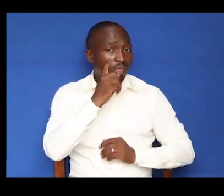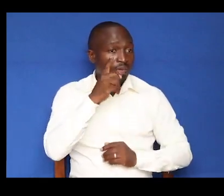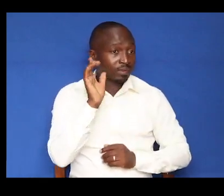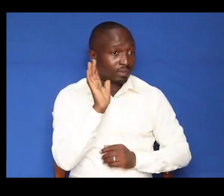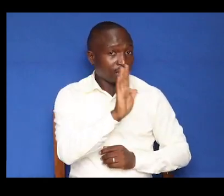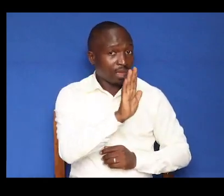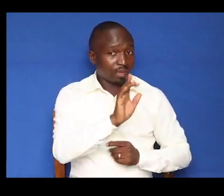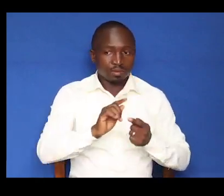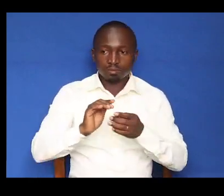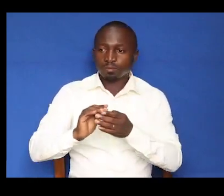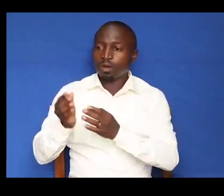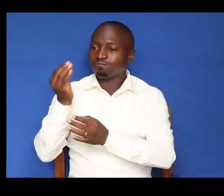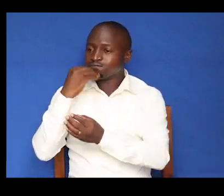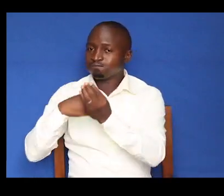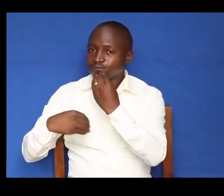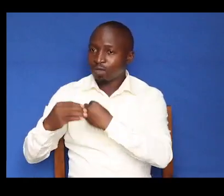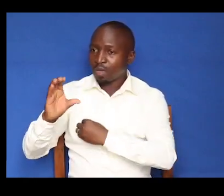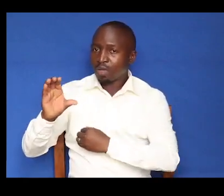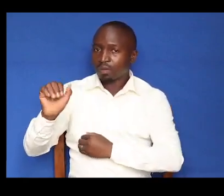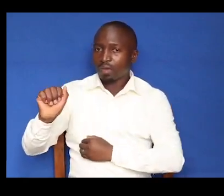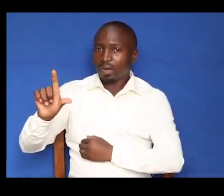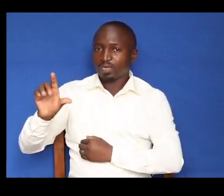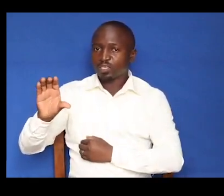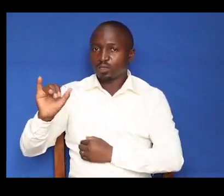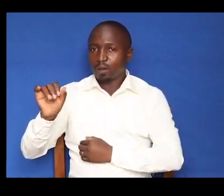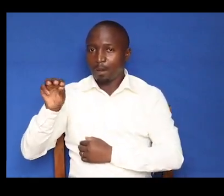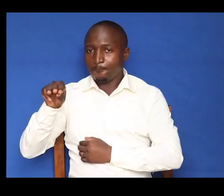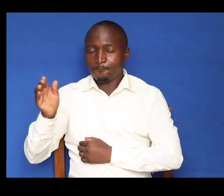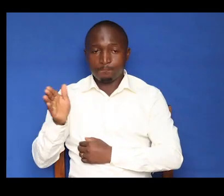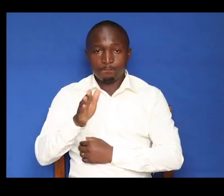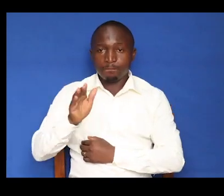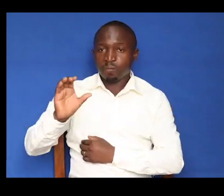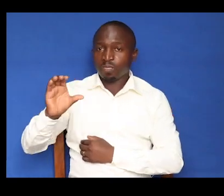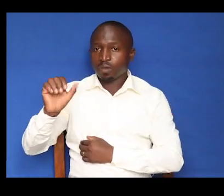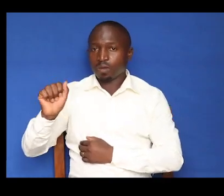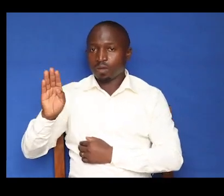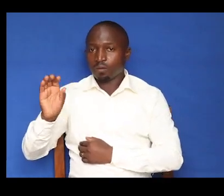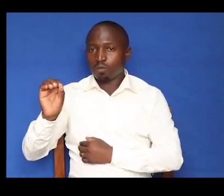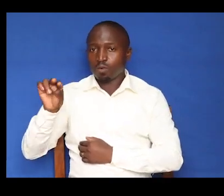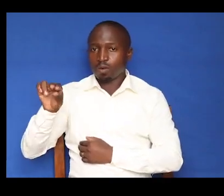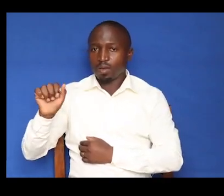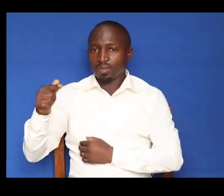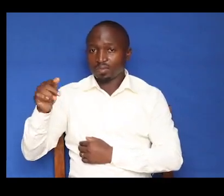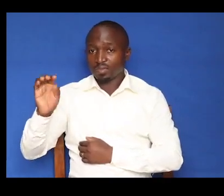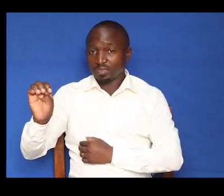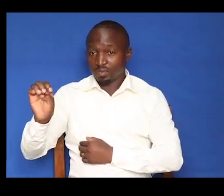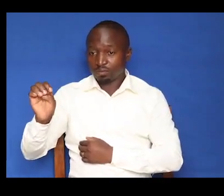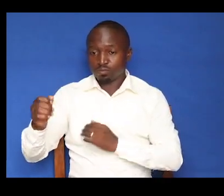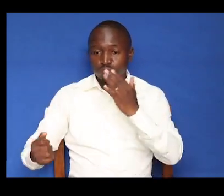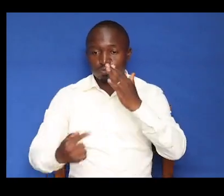consume calcium carbonate from oceanic bed. Now, calcium